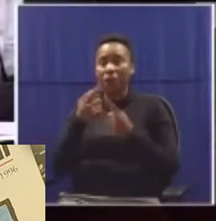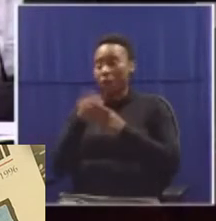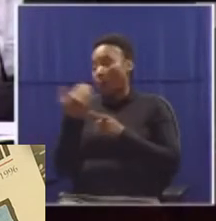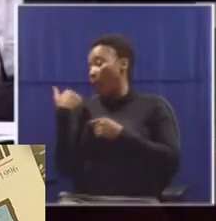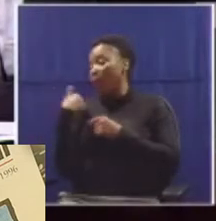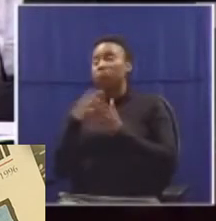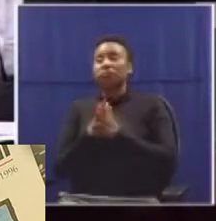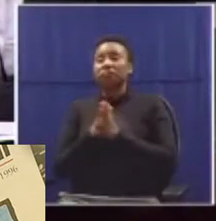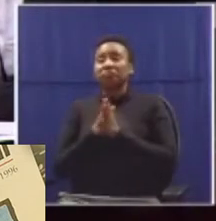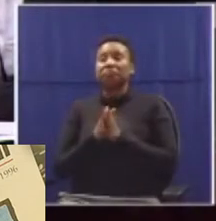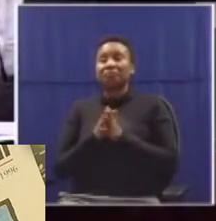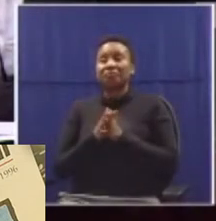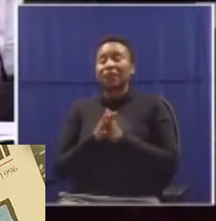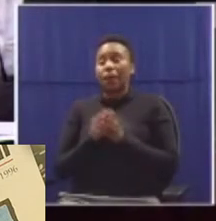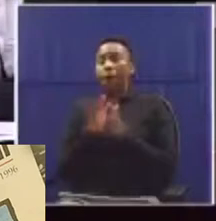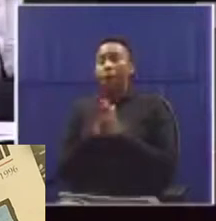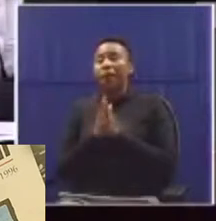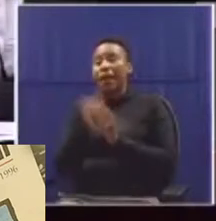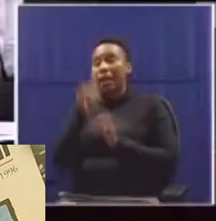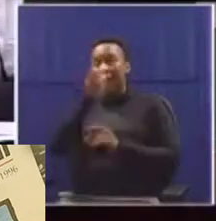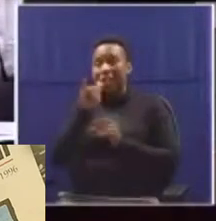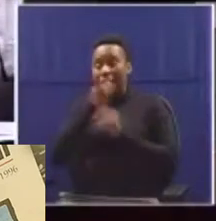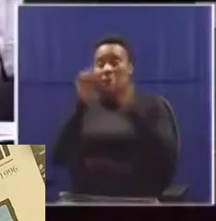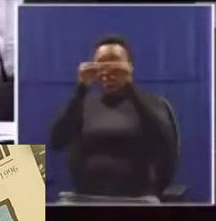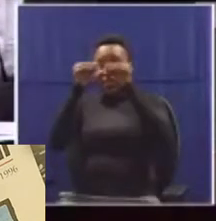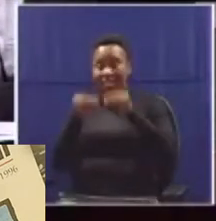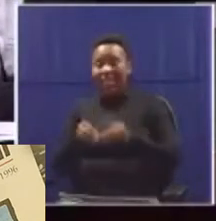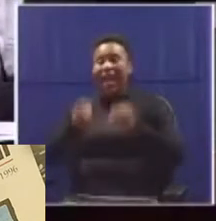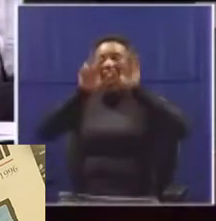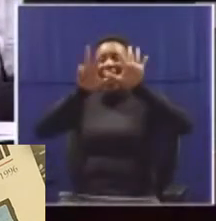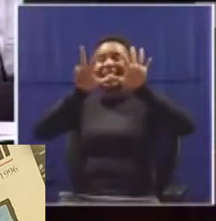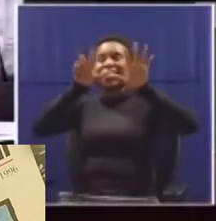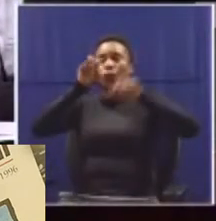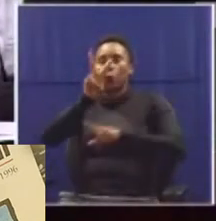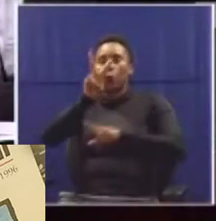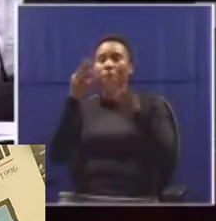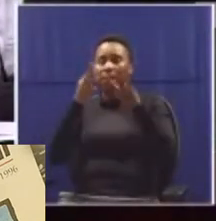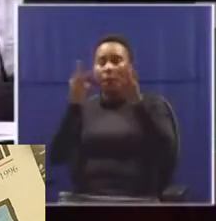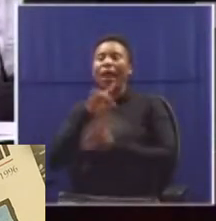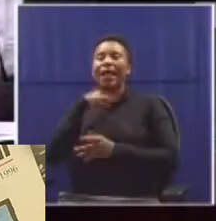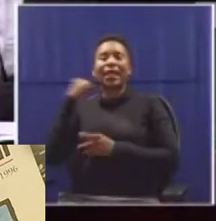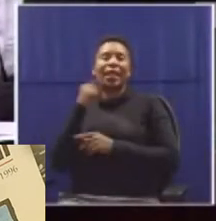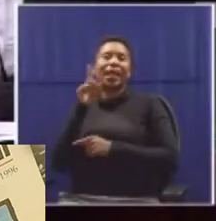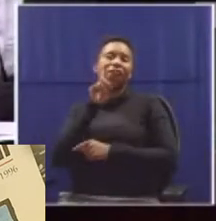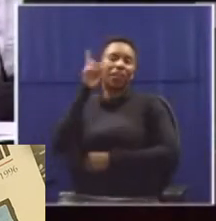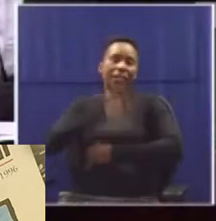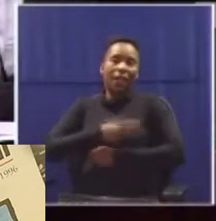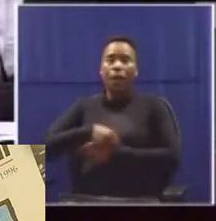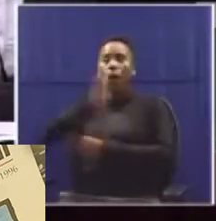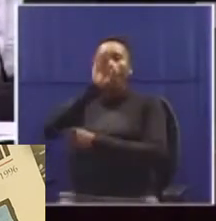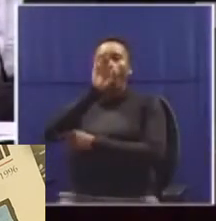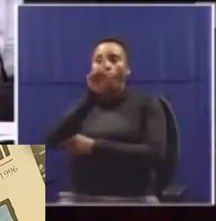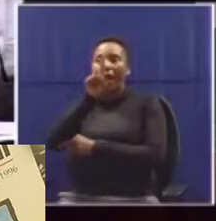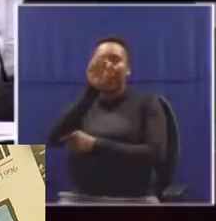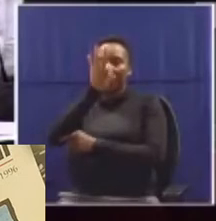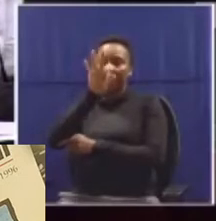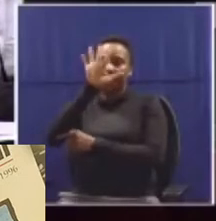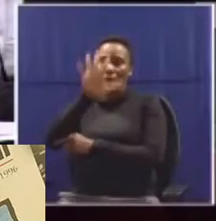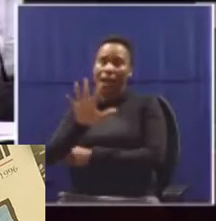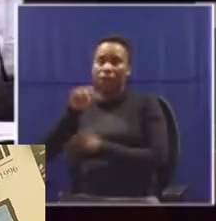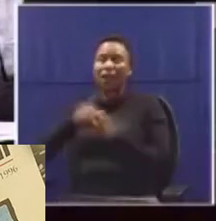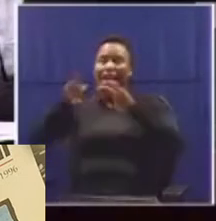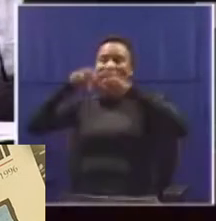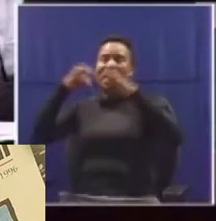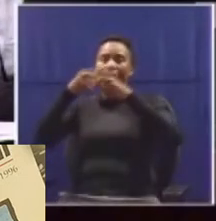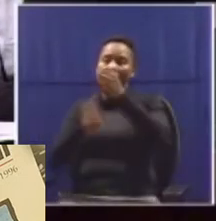crime stats 82 people are murdered each day and 135 rapes are committed each